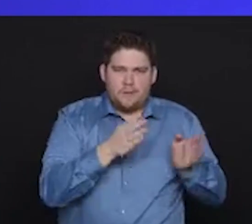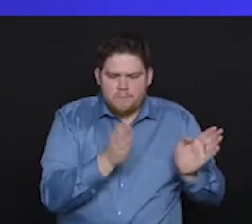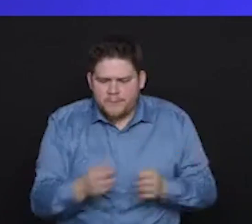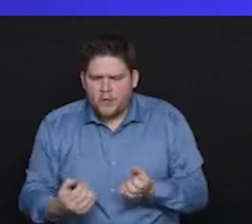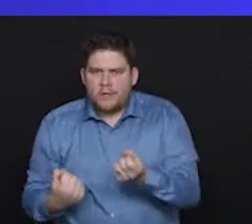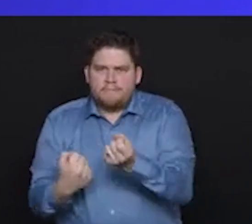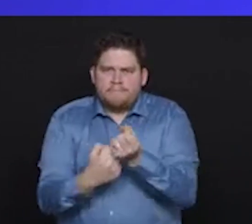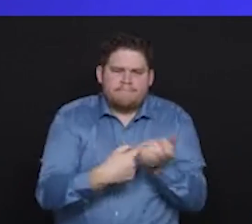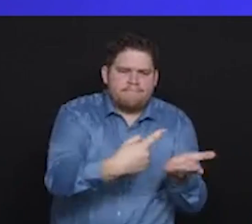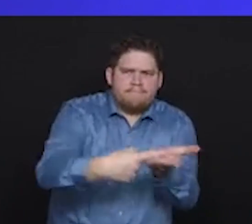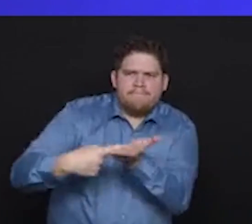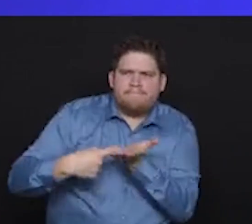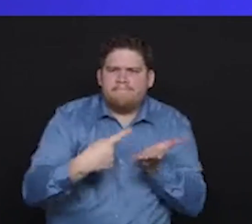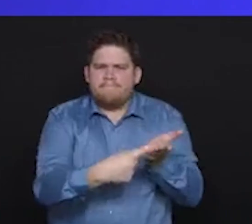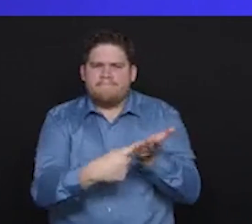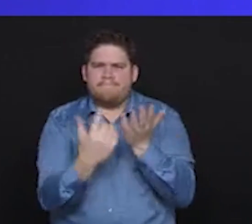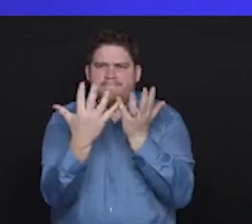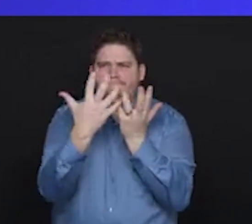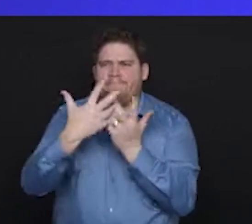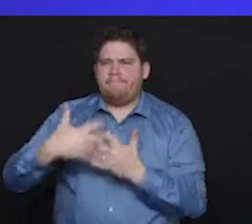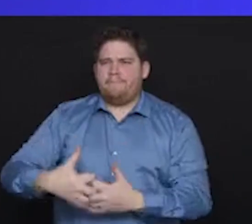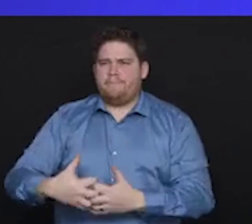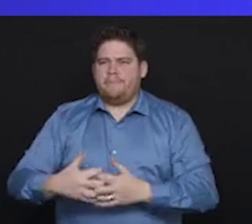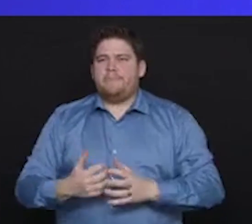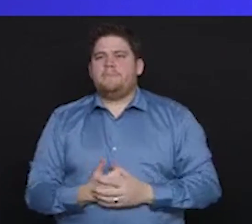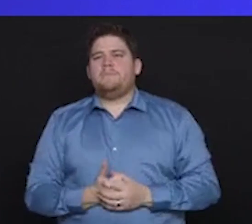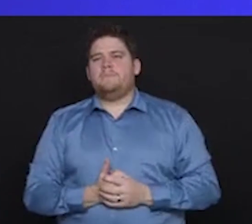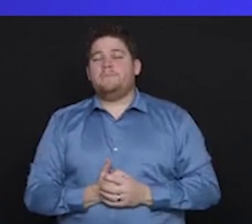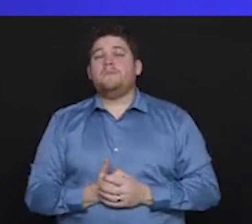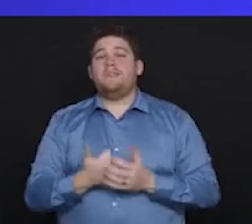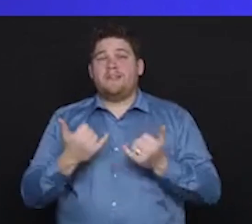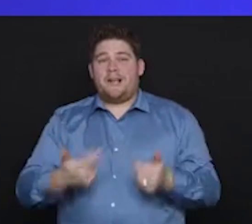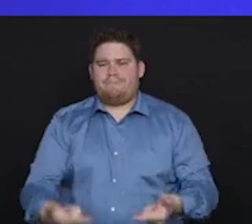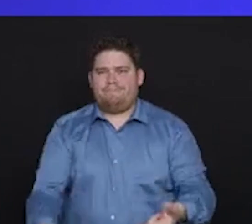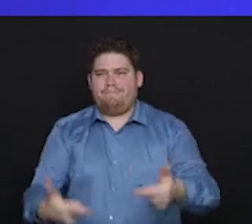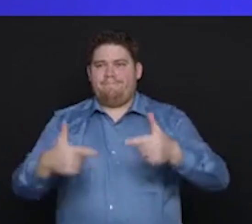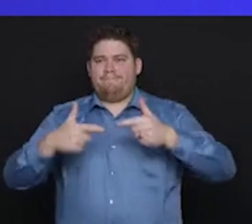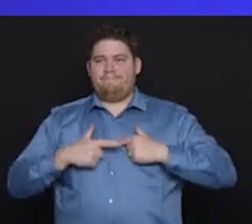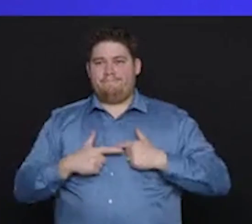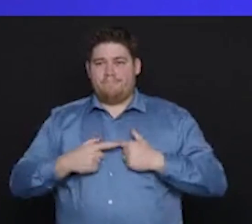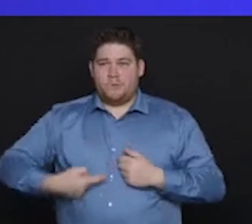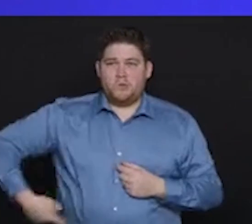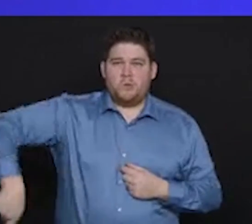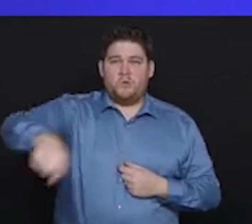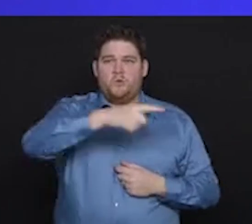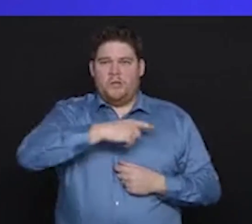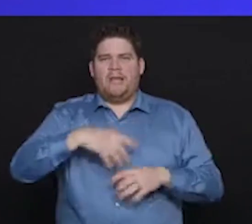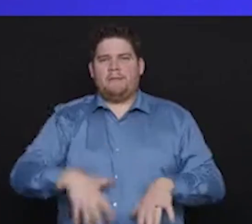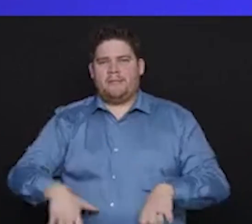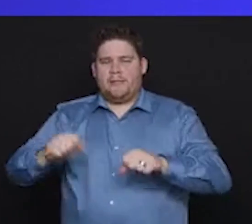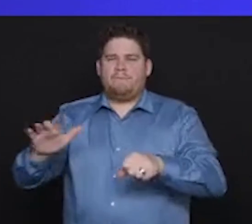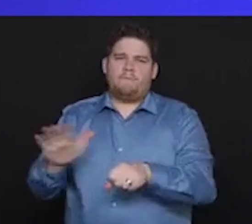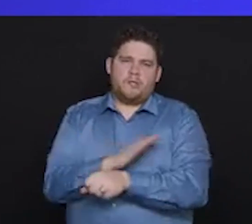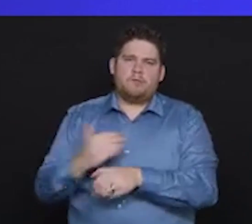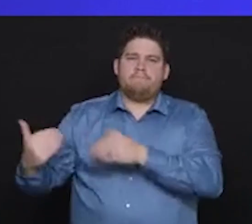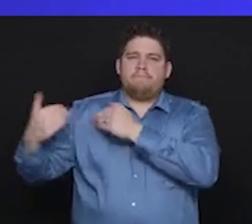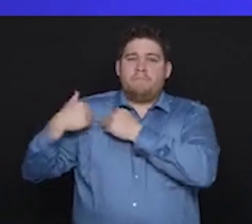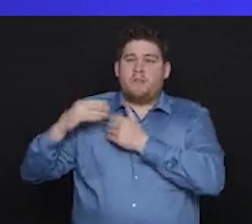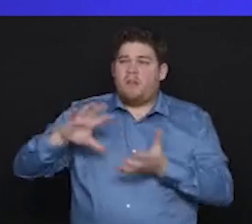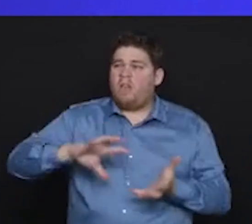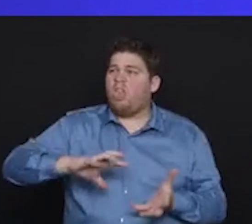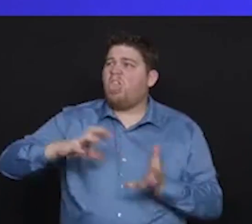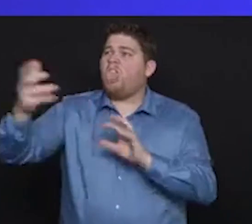have to do our part to make sure that we don't get to that point. And that's why it's so important, as I keep saying again and again, it's